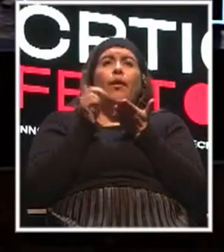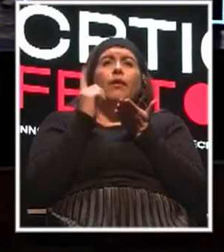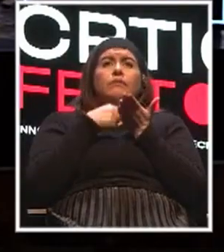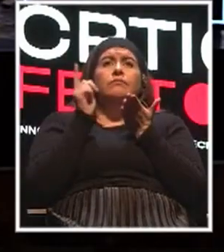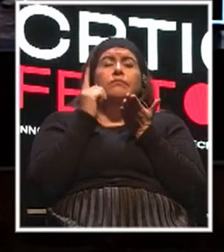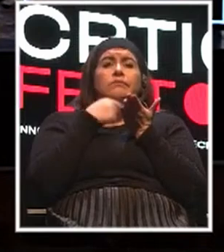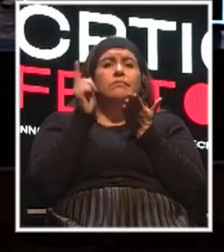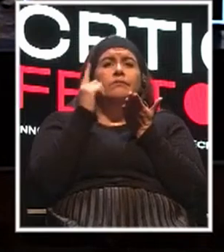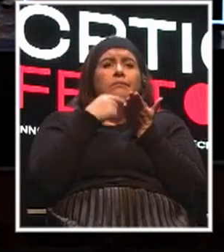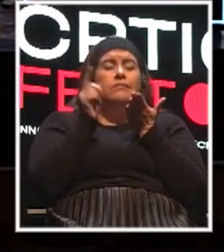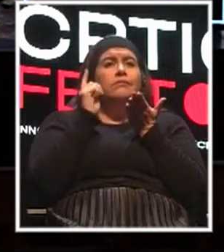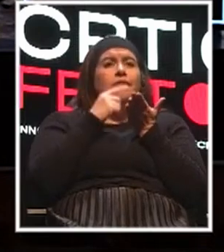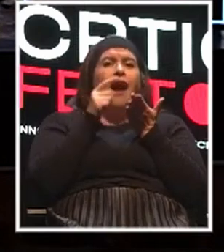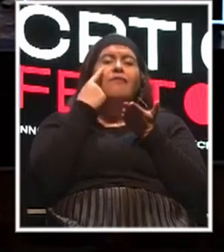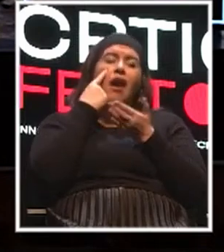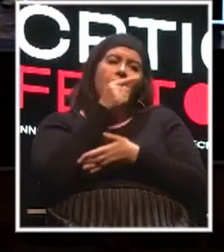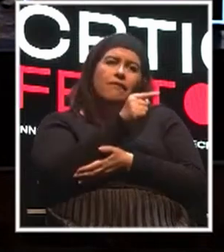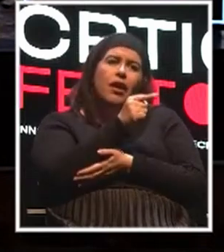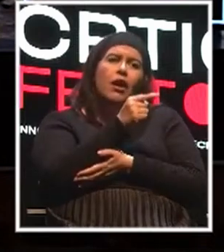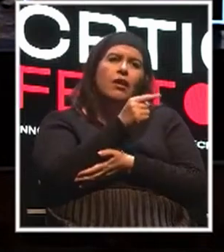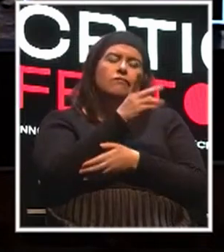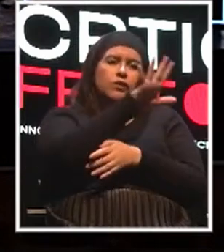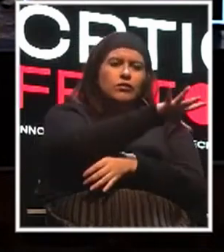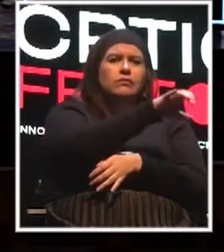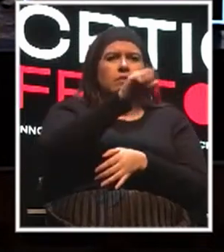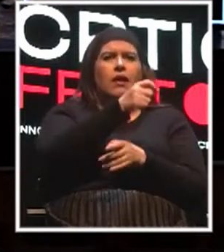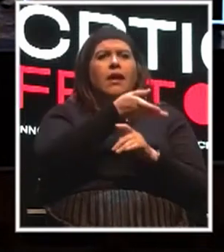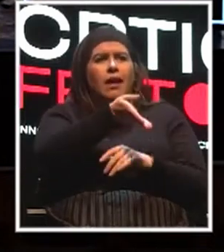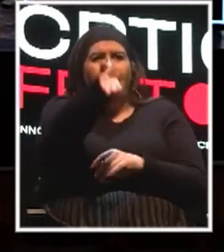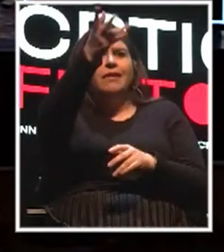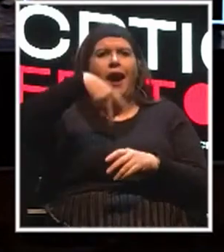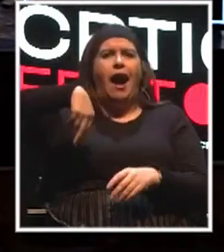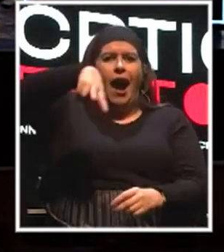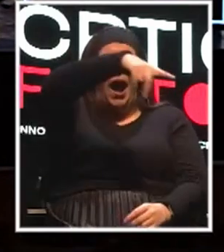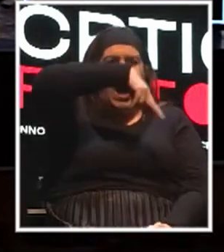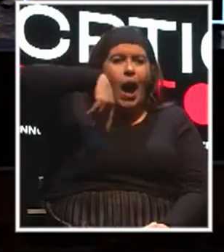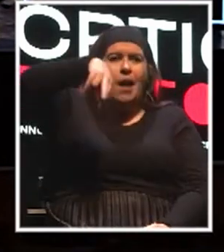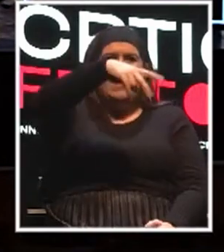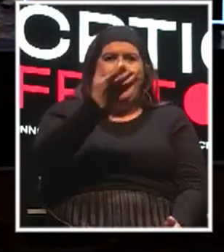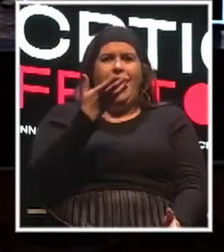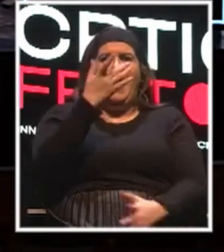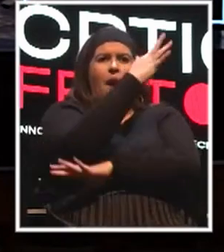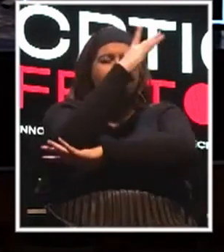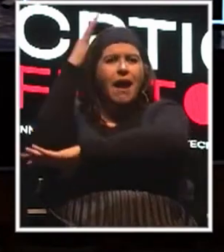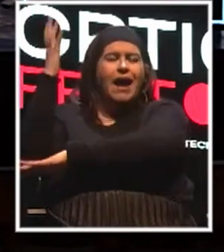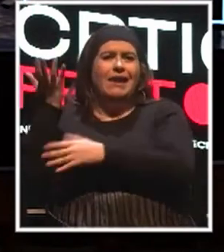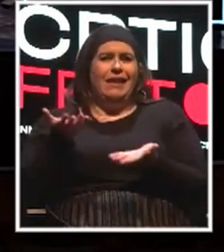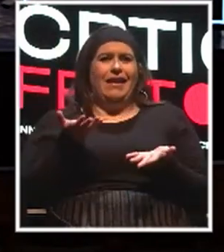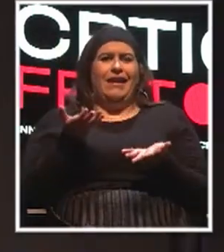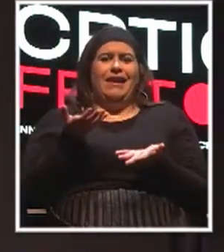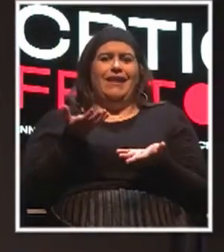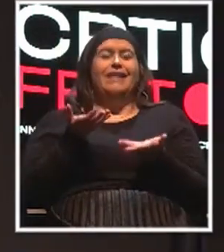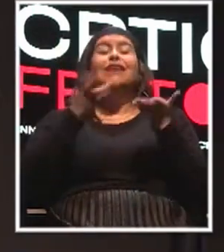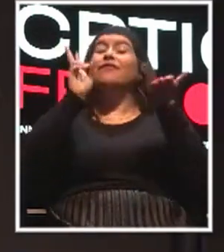and take a walk in the park and maybe meet a nice significant other. People are glued to their screens